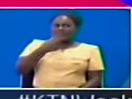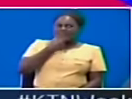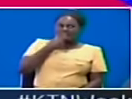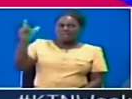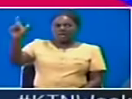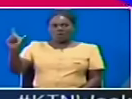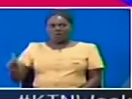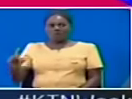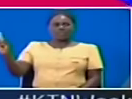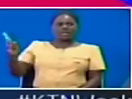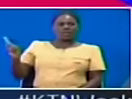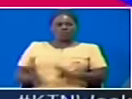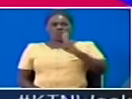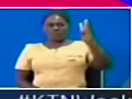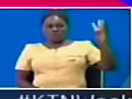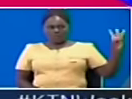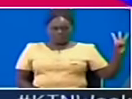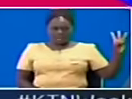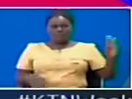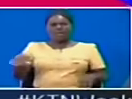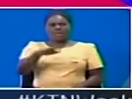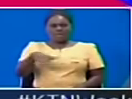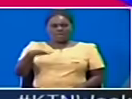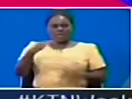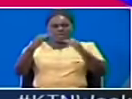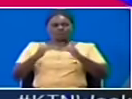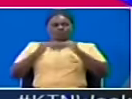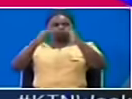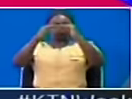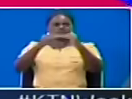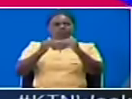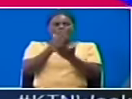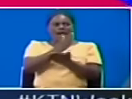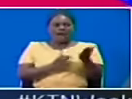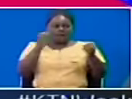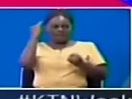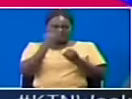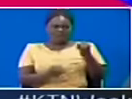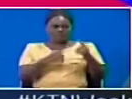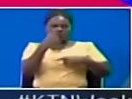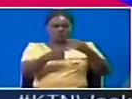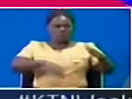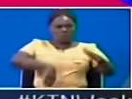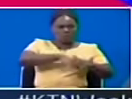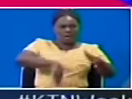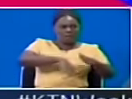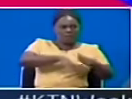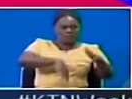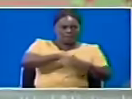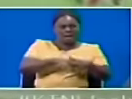Nyanza Coast, Nairobi and Western regions have qualified for the semifinals of the ongoing Football Kenya